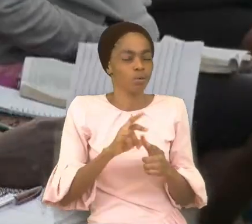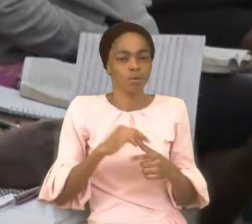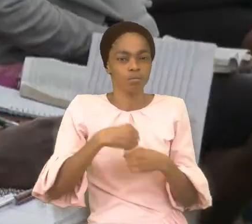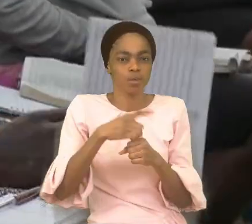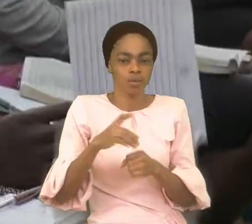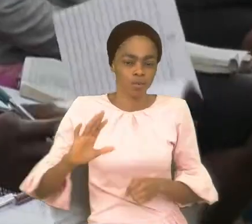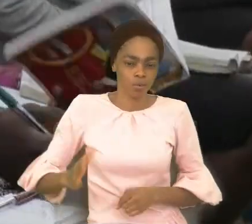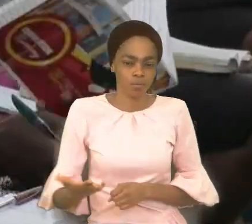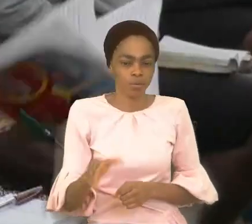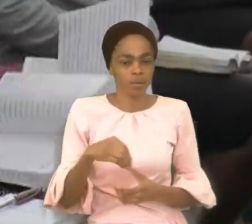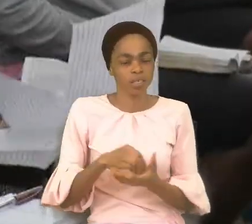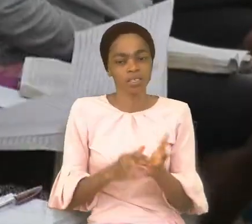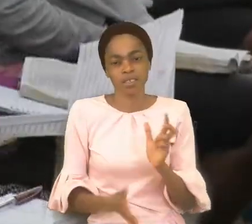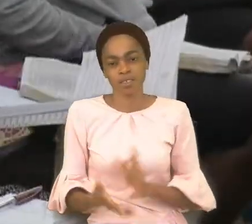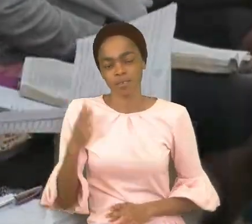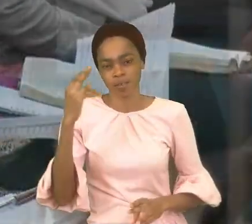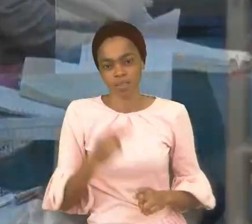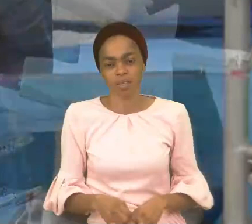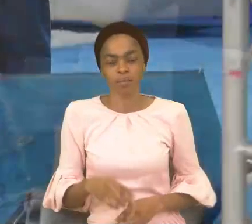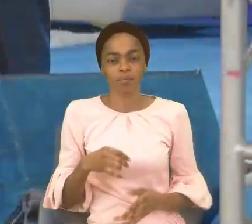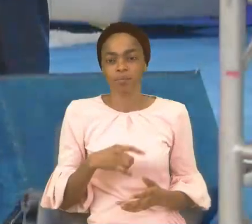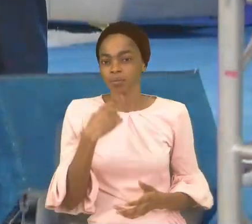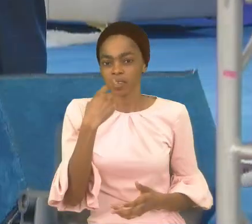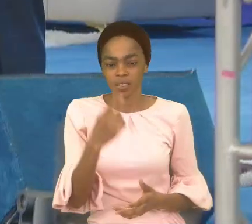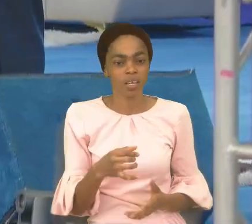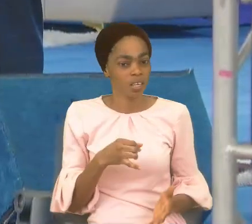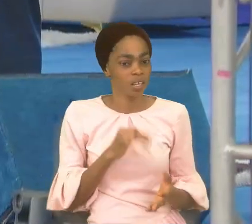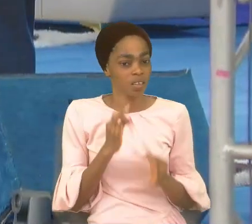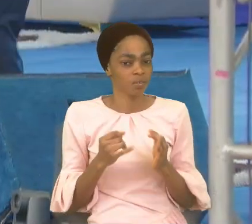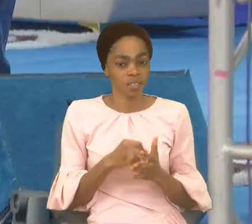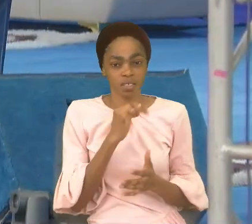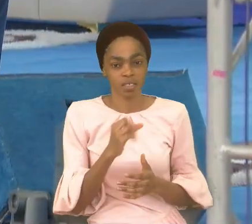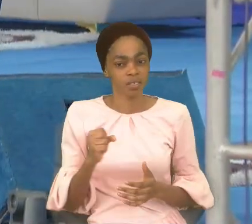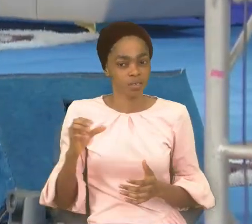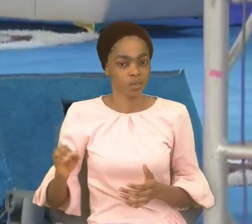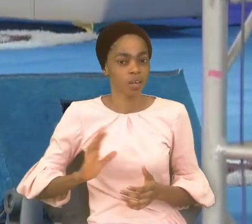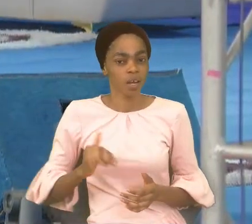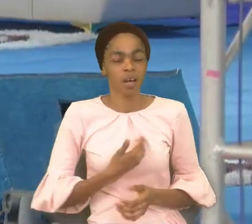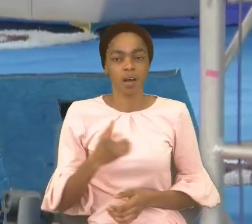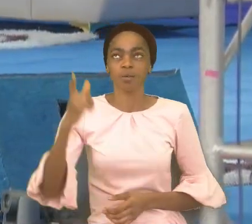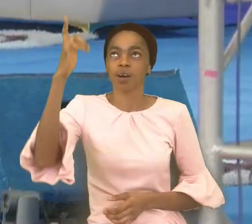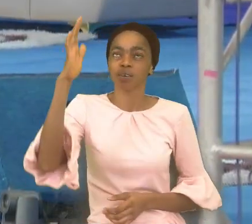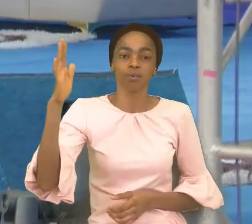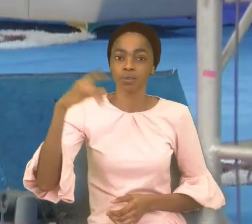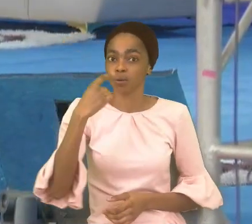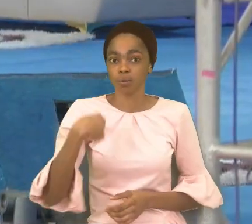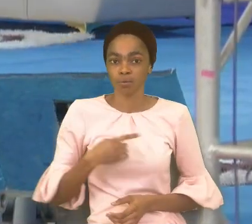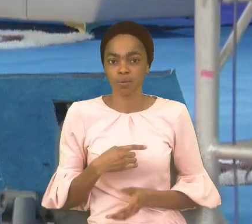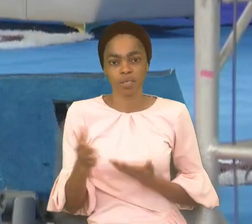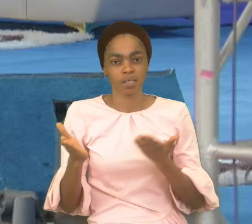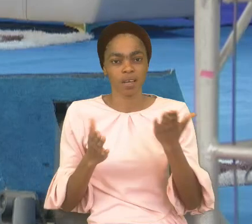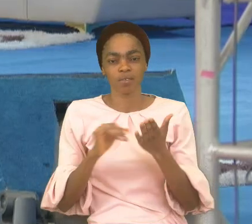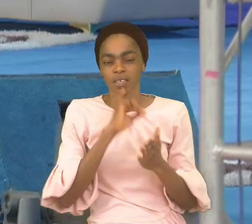so, our God whom we serve is able to deliver us from the burning